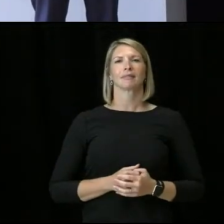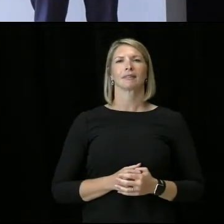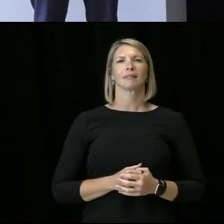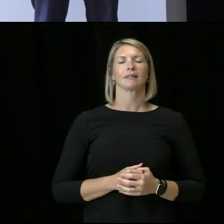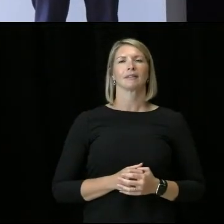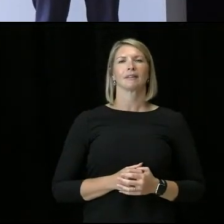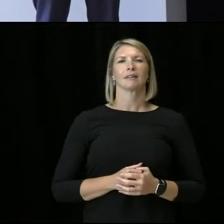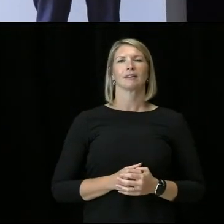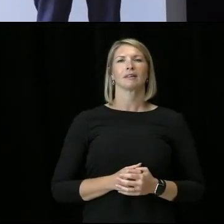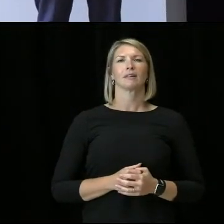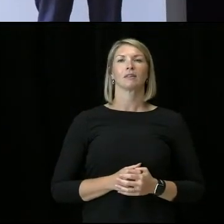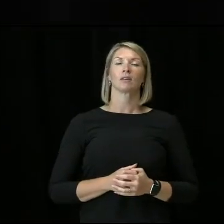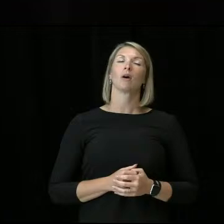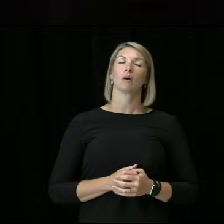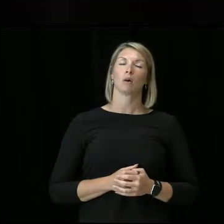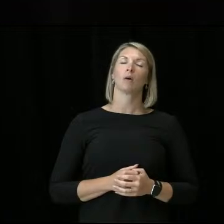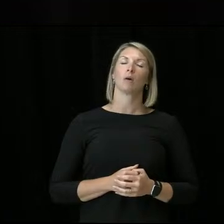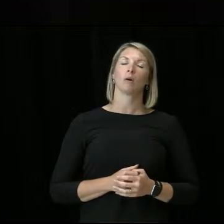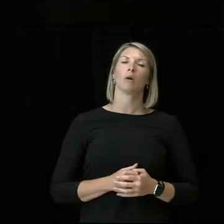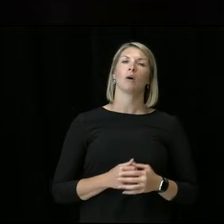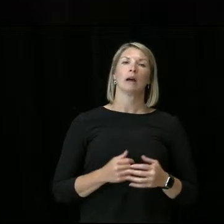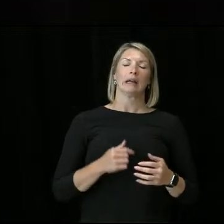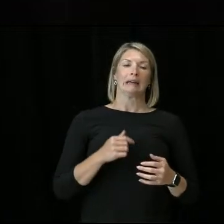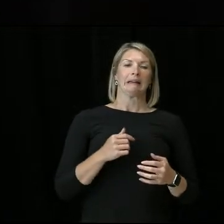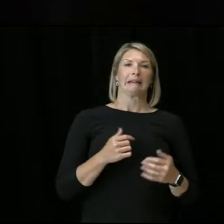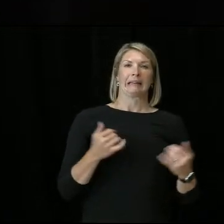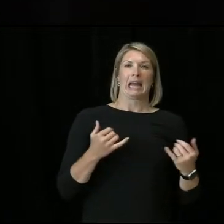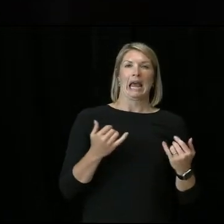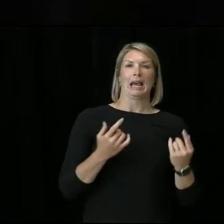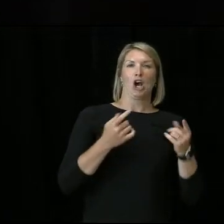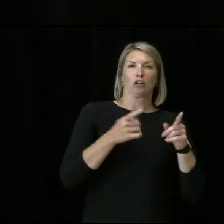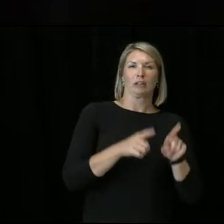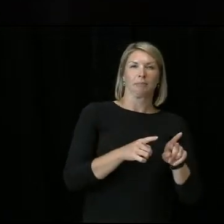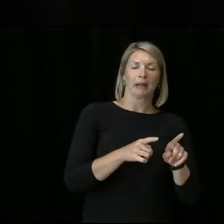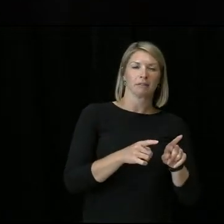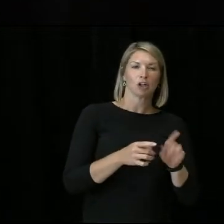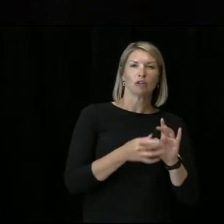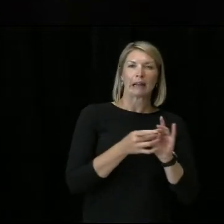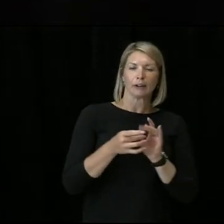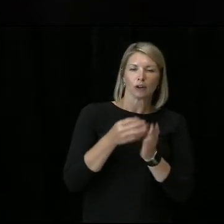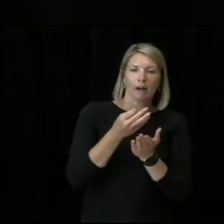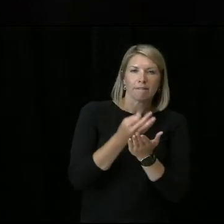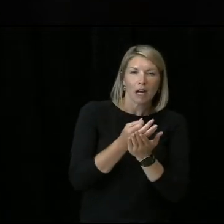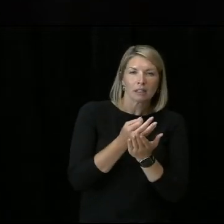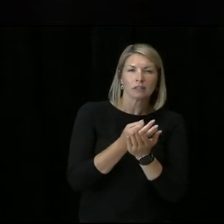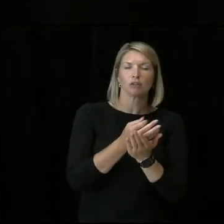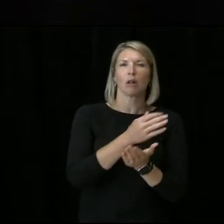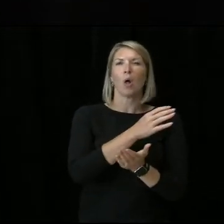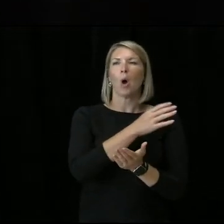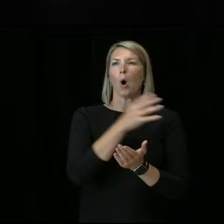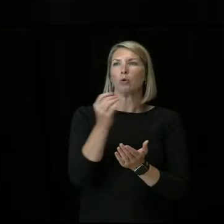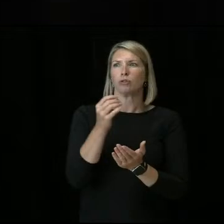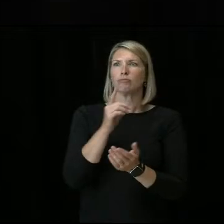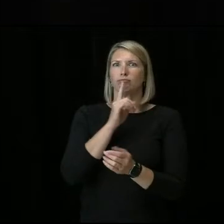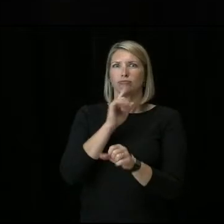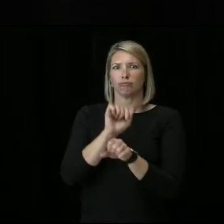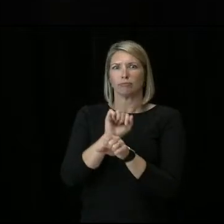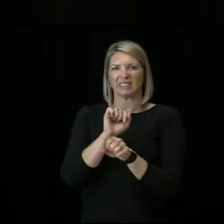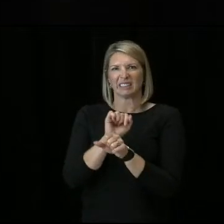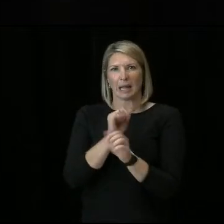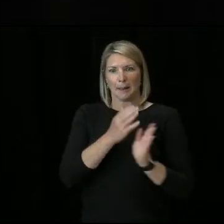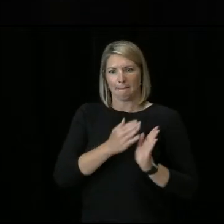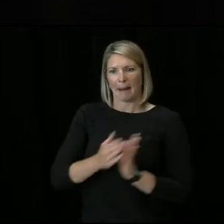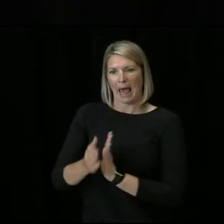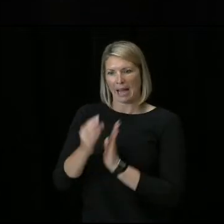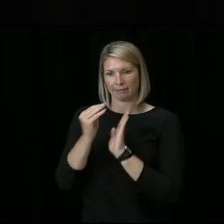So, of course, this is a fiscal and financial deal that will let us dream bigger, bolder, and move forward for what